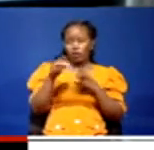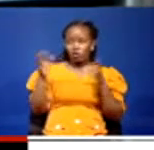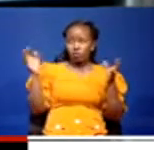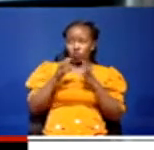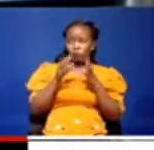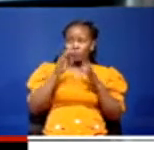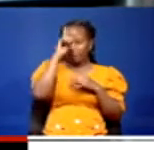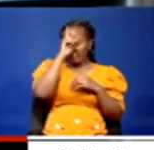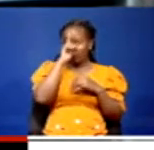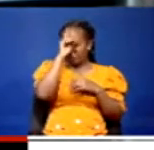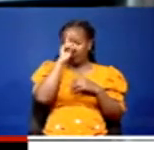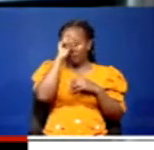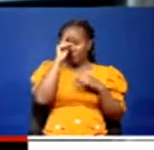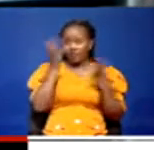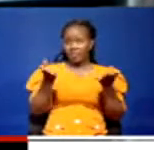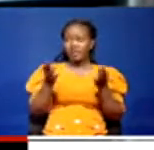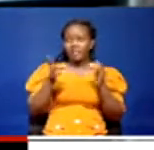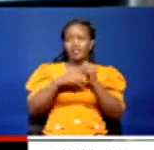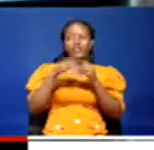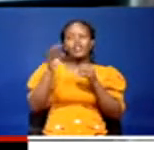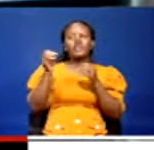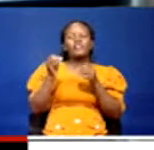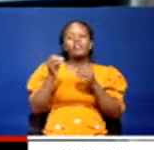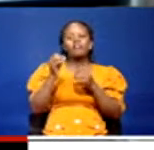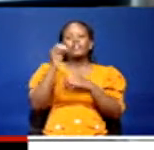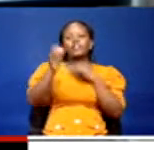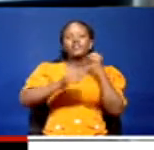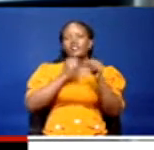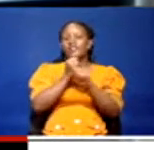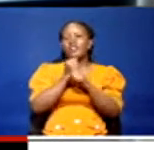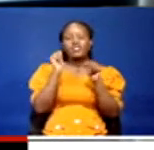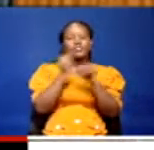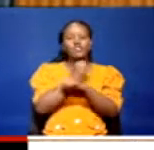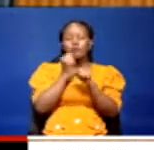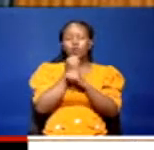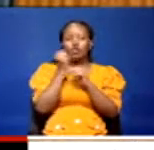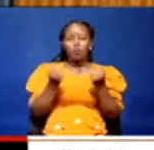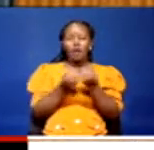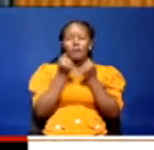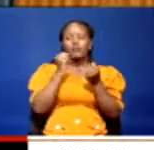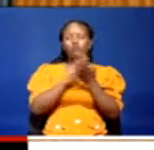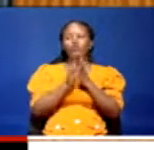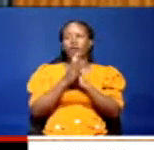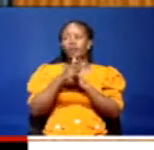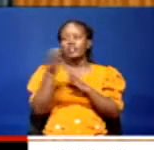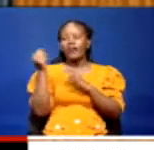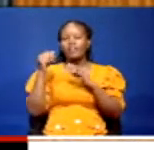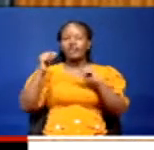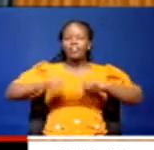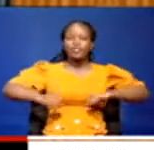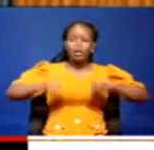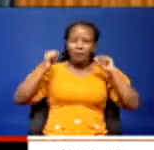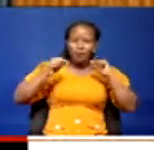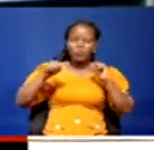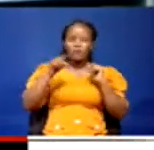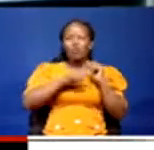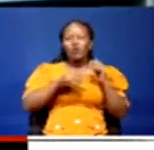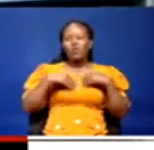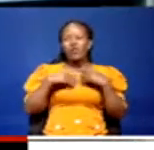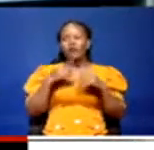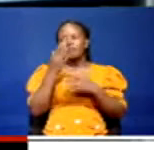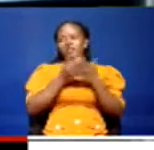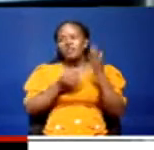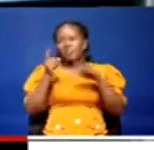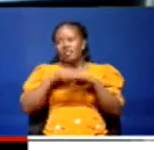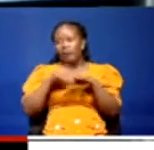have not happened without the leadership of the 12 of the chairs who have been there before me. There are times we suffered, and maybe we were put under commissions. That